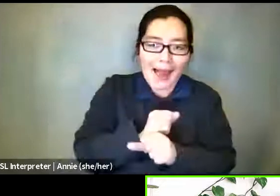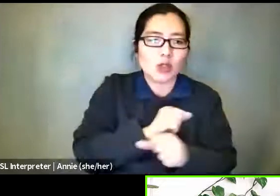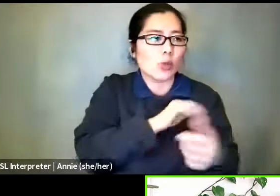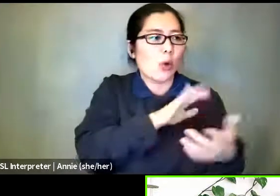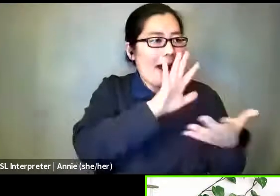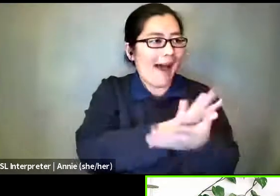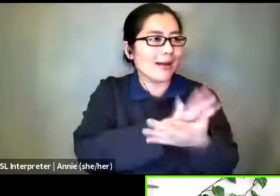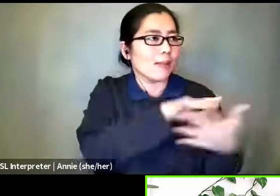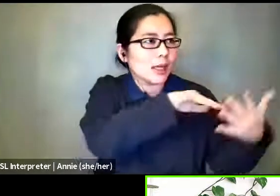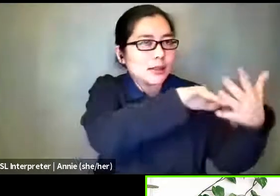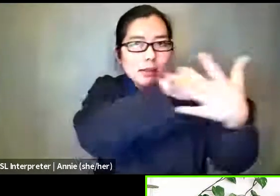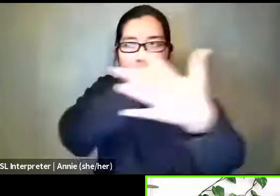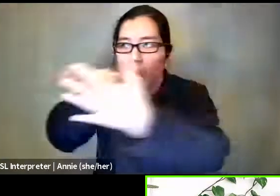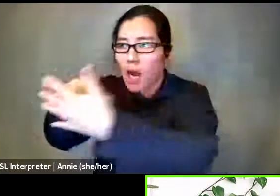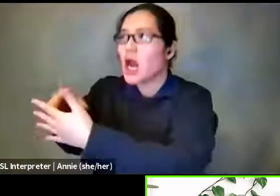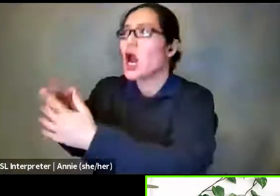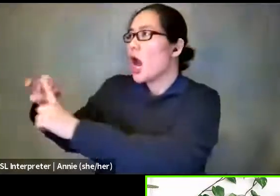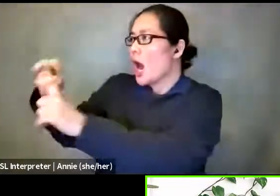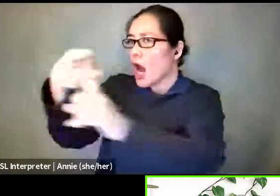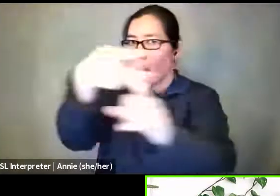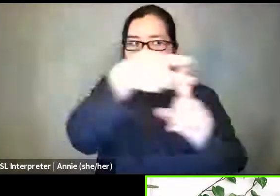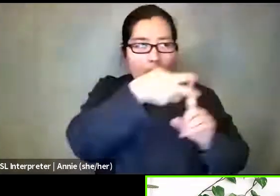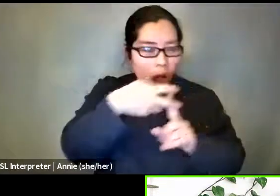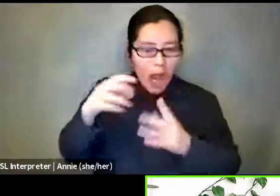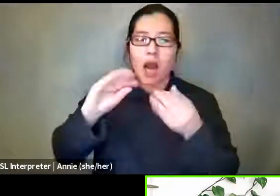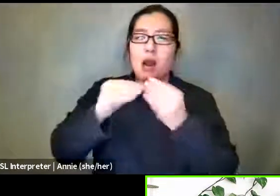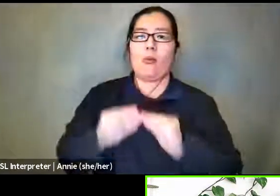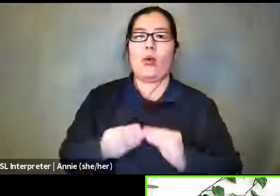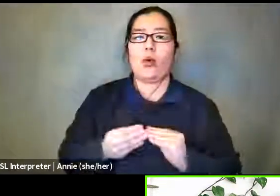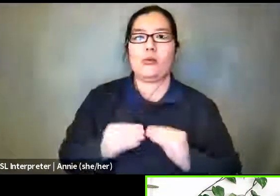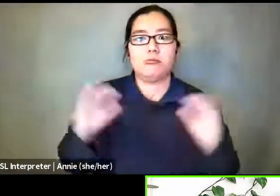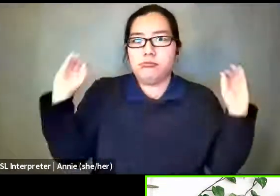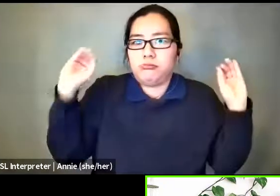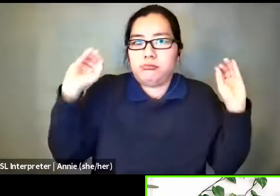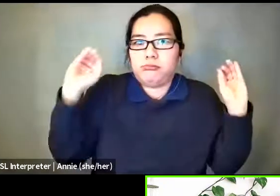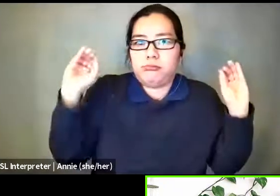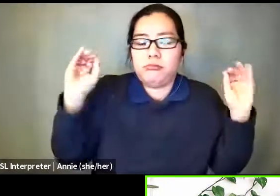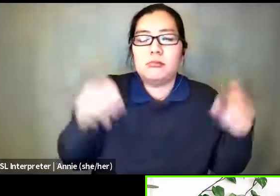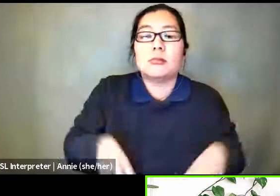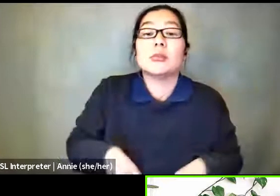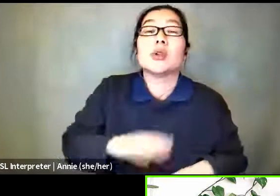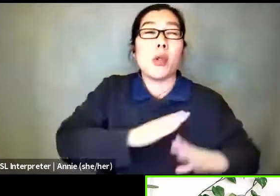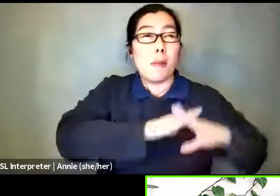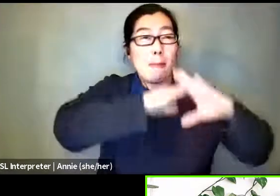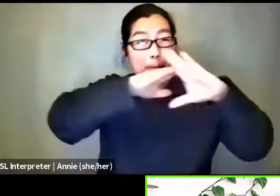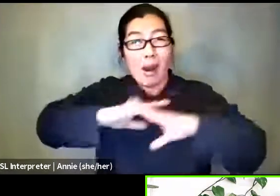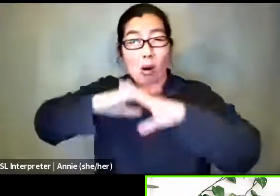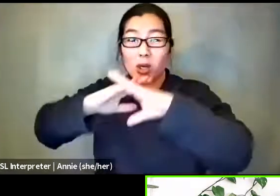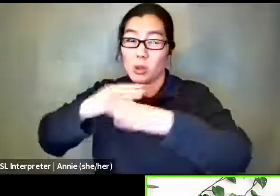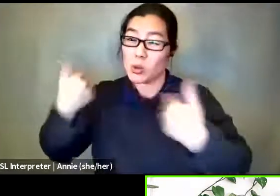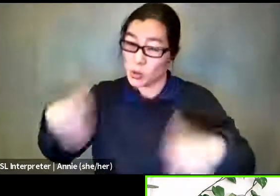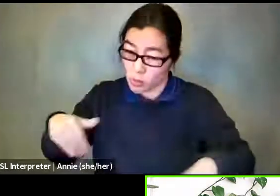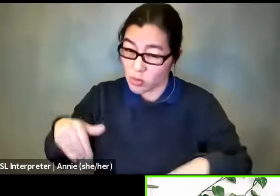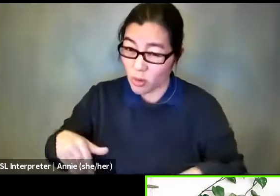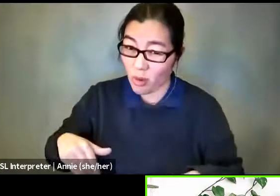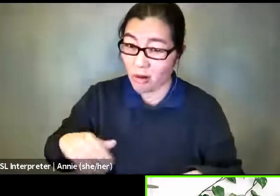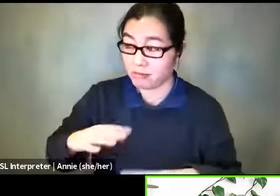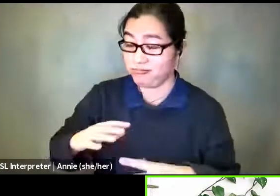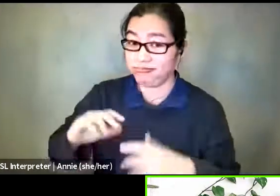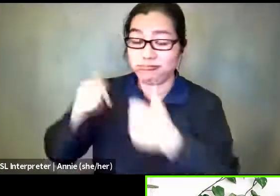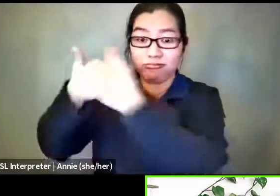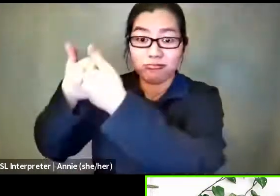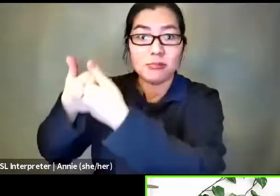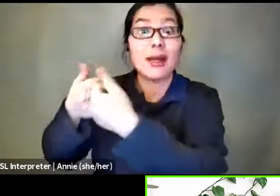know that the barriers for Native people are steep in tech, but they're even steeper for Native girls who don't just have to face all of